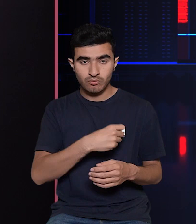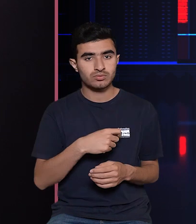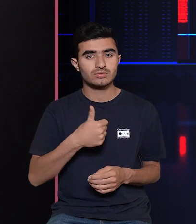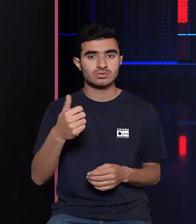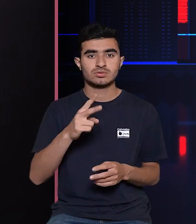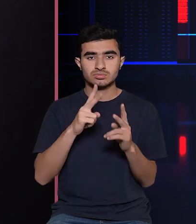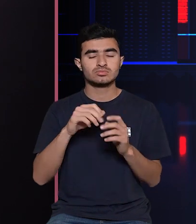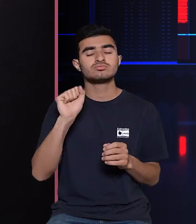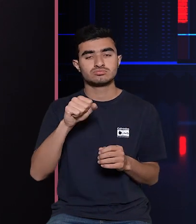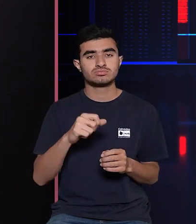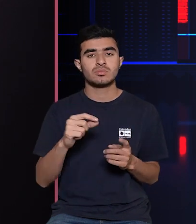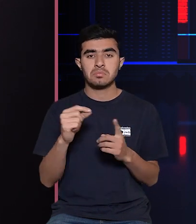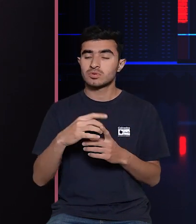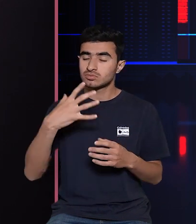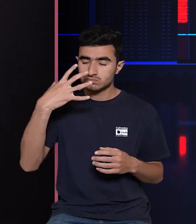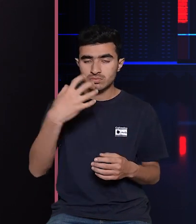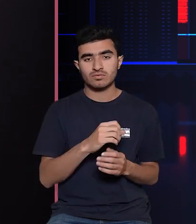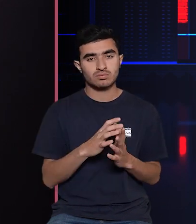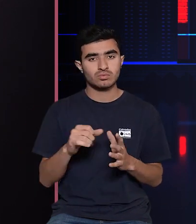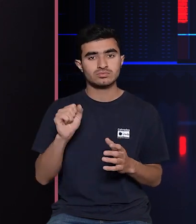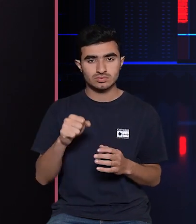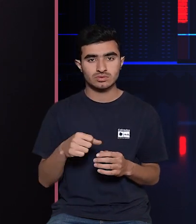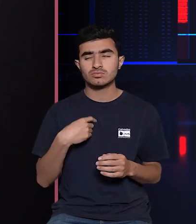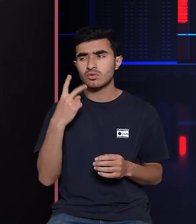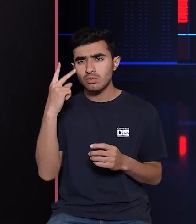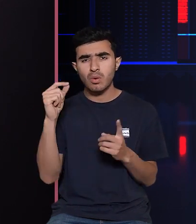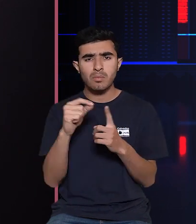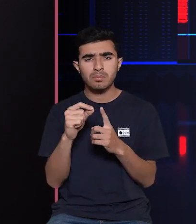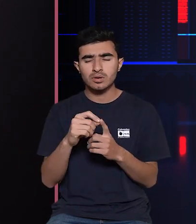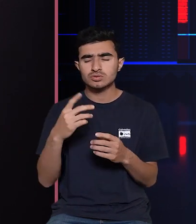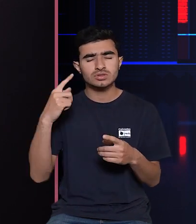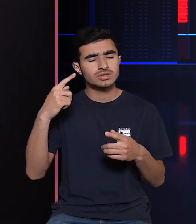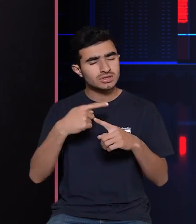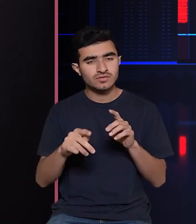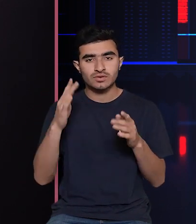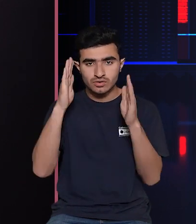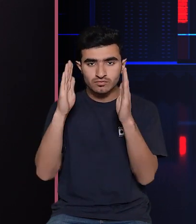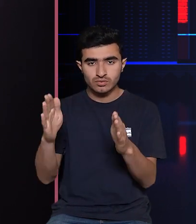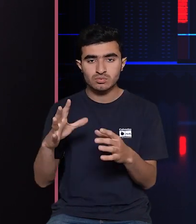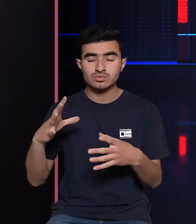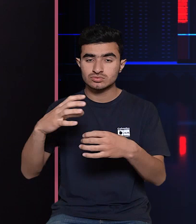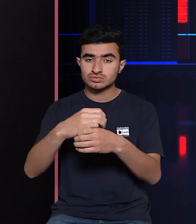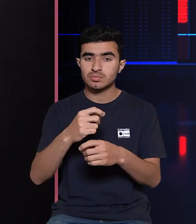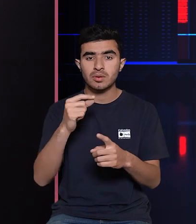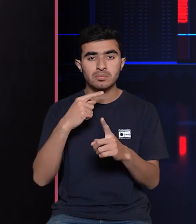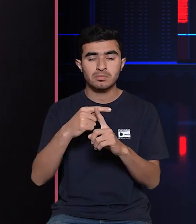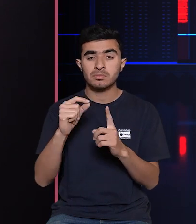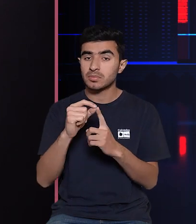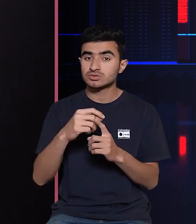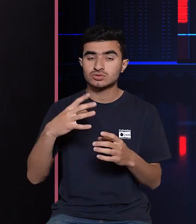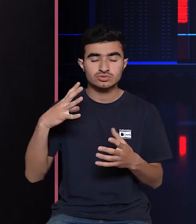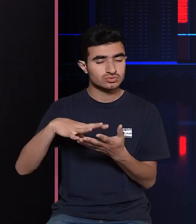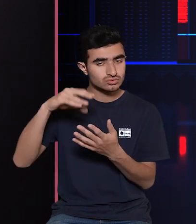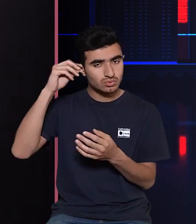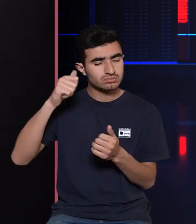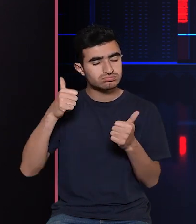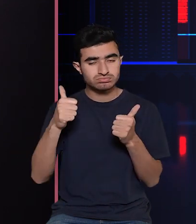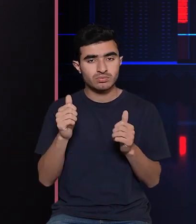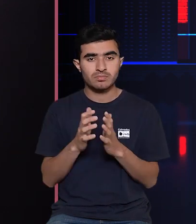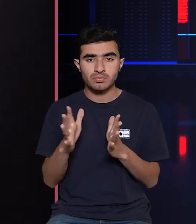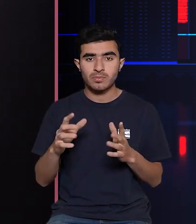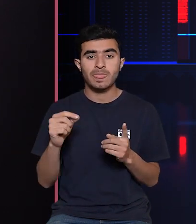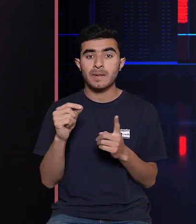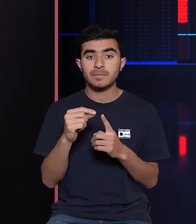to experience it. I captured my photography. I looked at Pakistan in a different view, the view that is being blocked